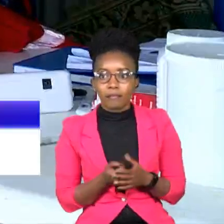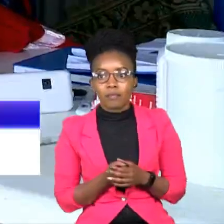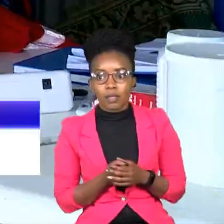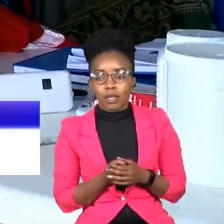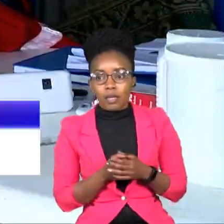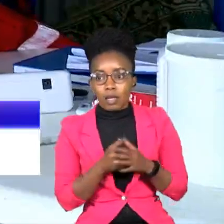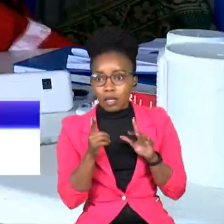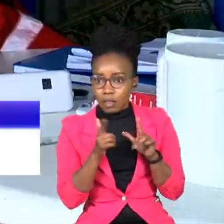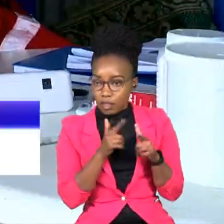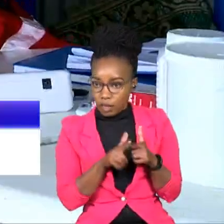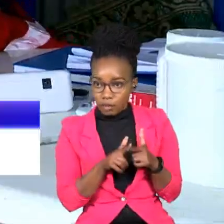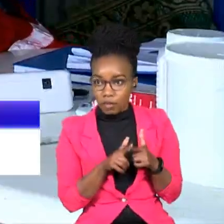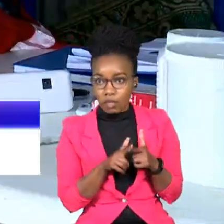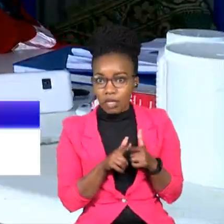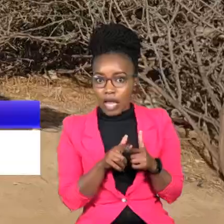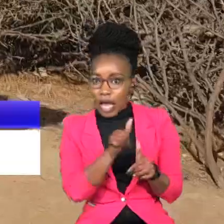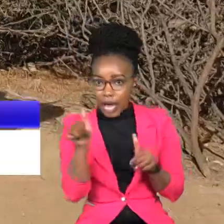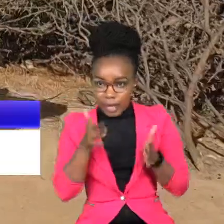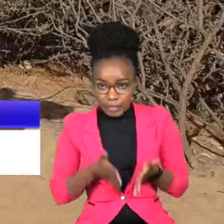inside and when delivering.